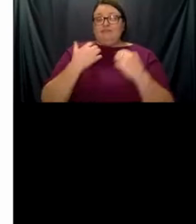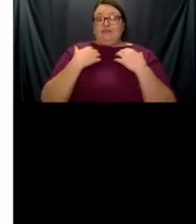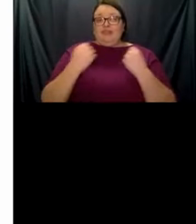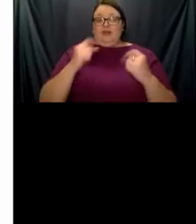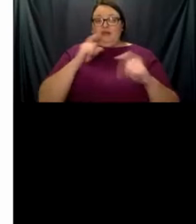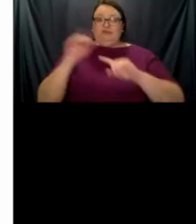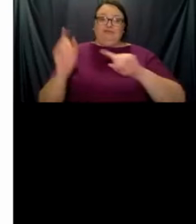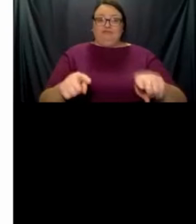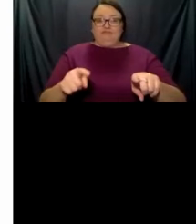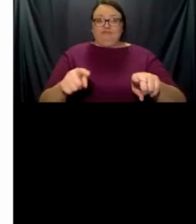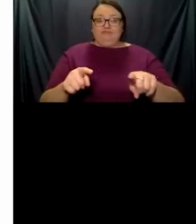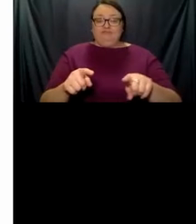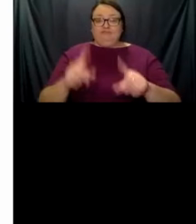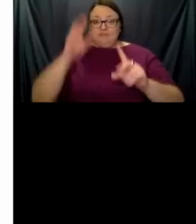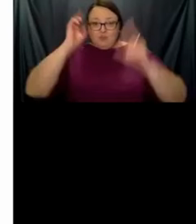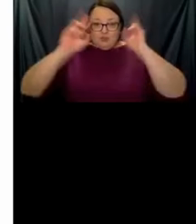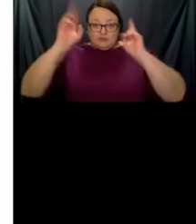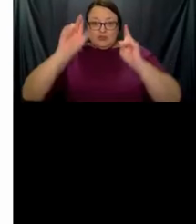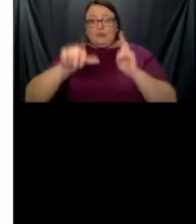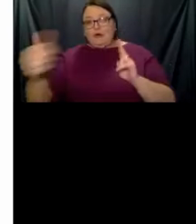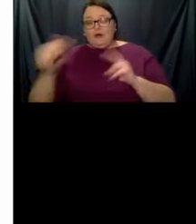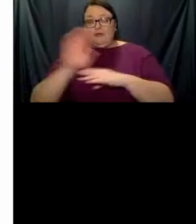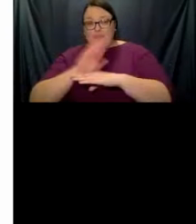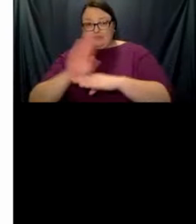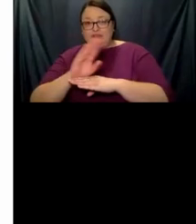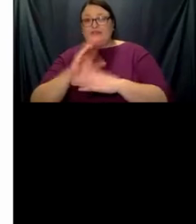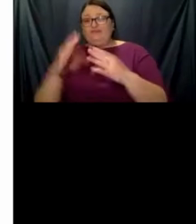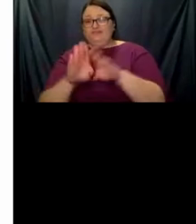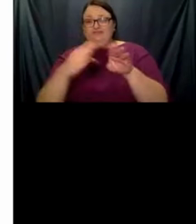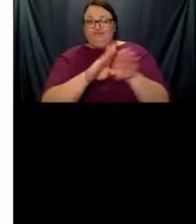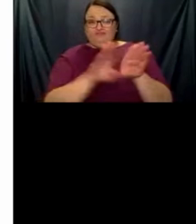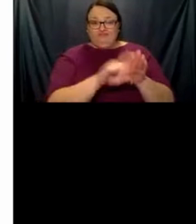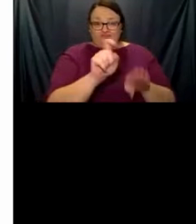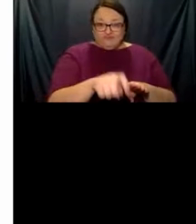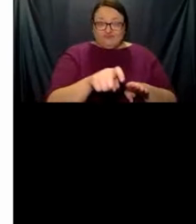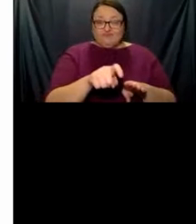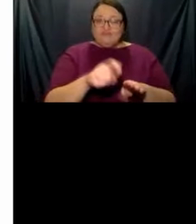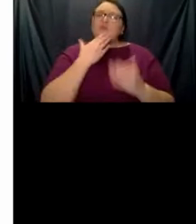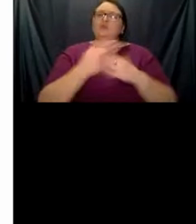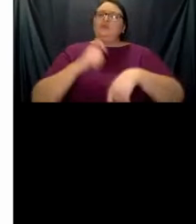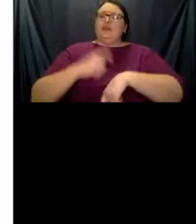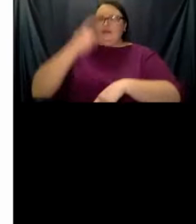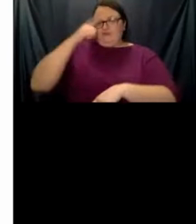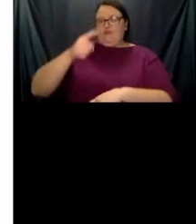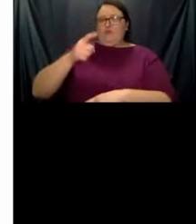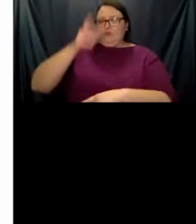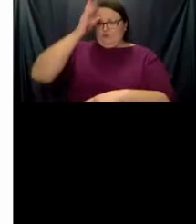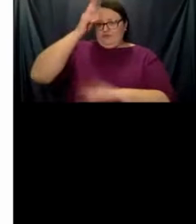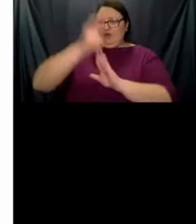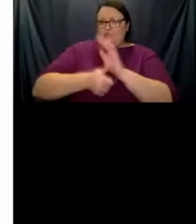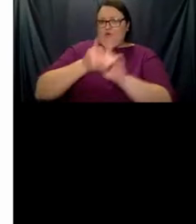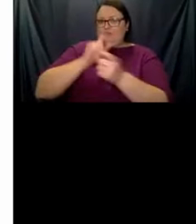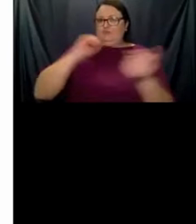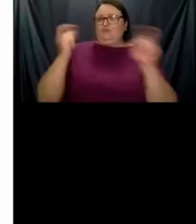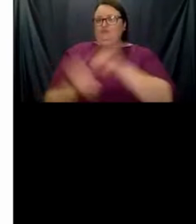that barbershops and other entities needed to close, it was a good time for him to transition.